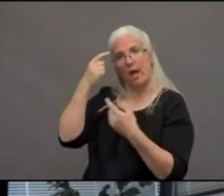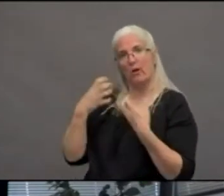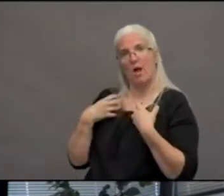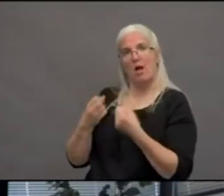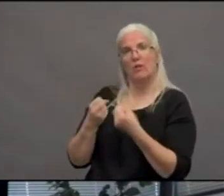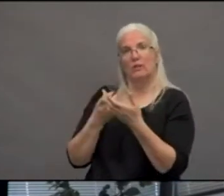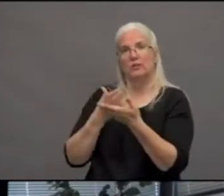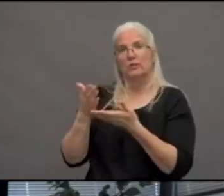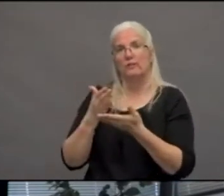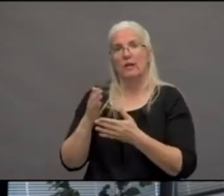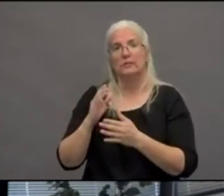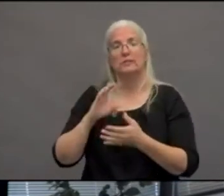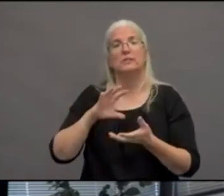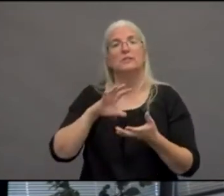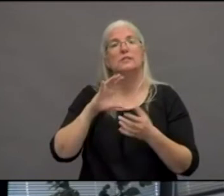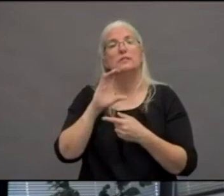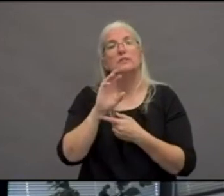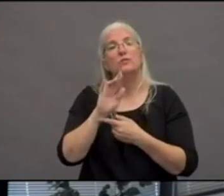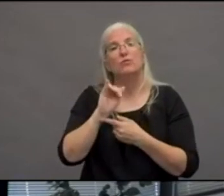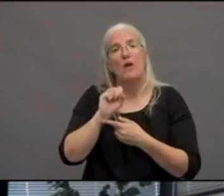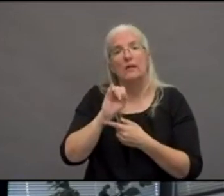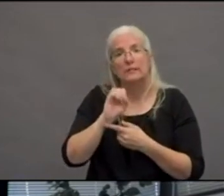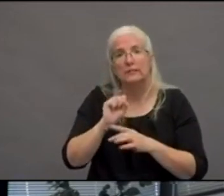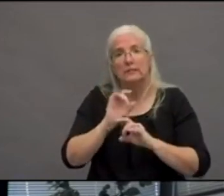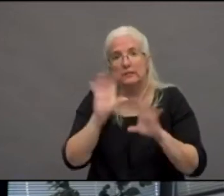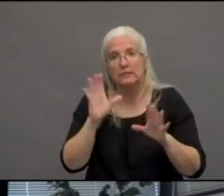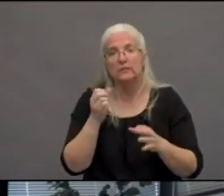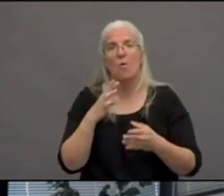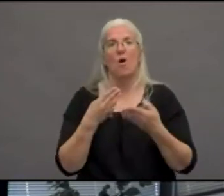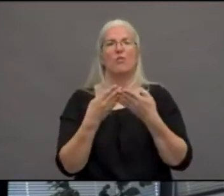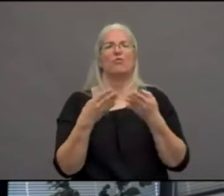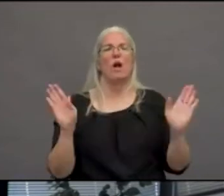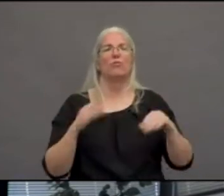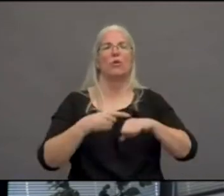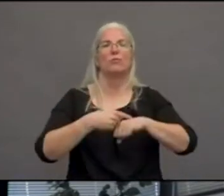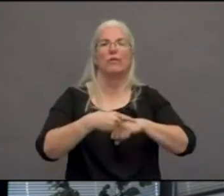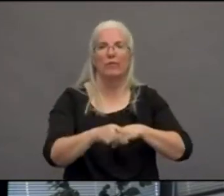crisis services or general referrals, you can call